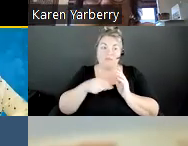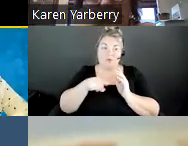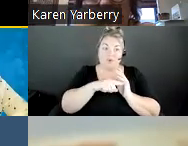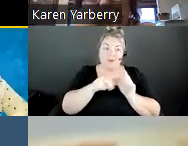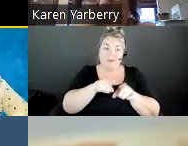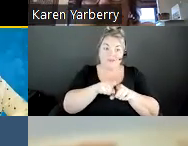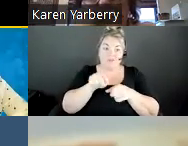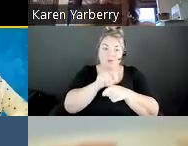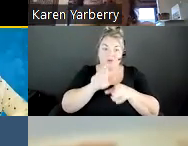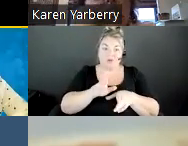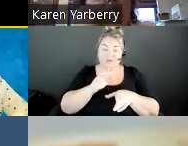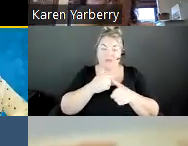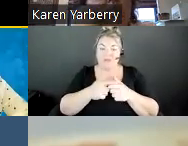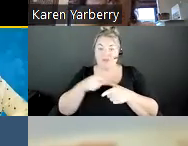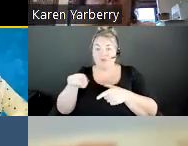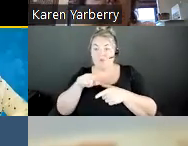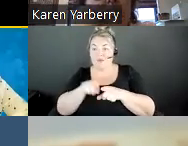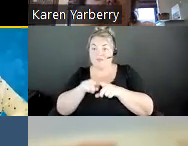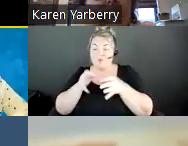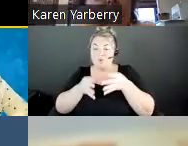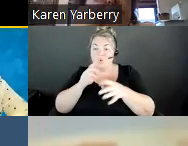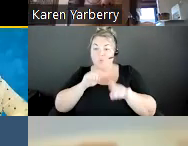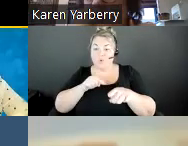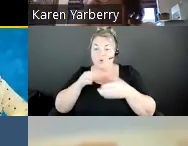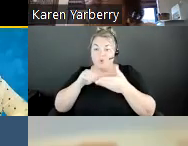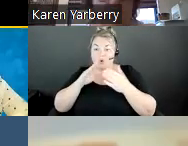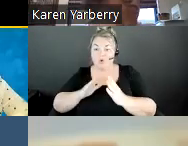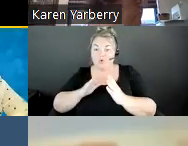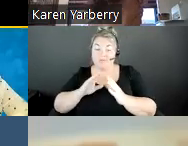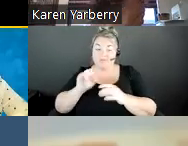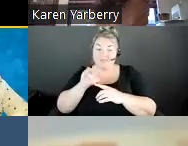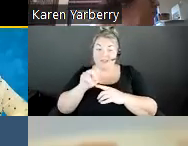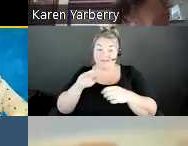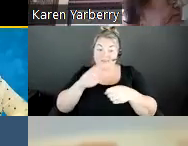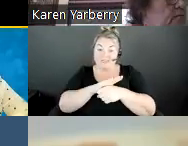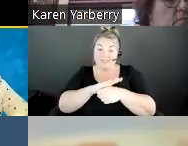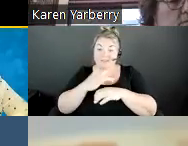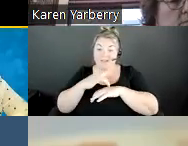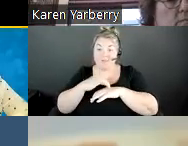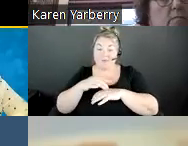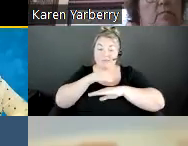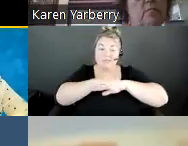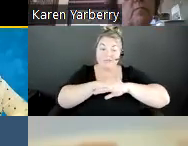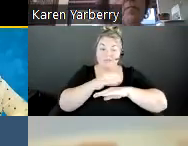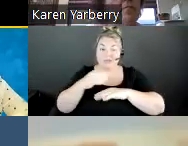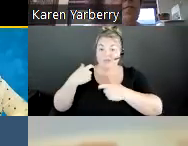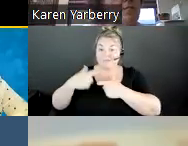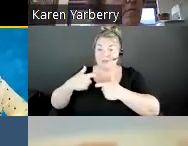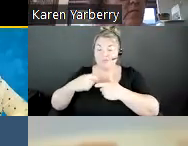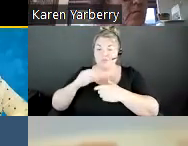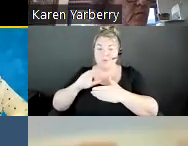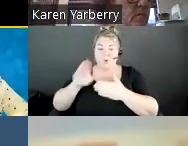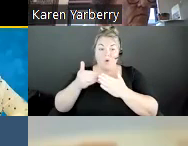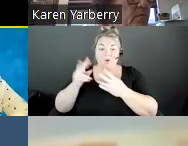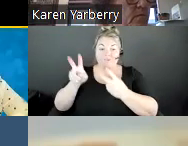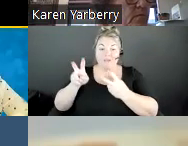well as court-ordered learners. The site is completely available in English and Spanish. So all downloaded